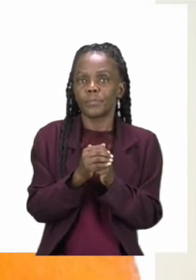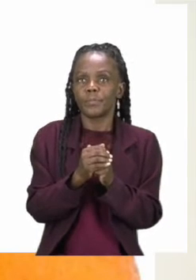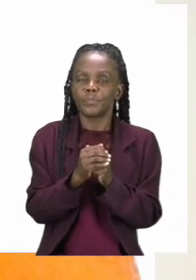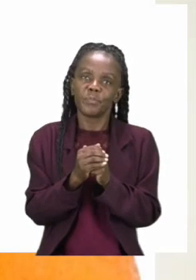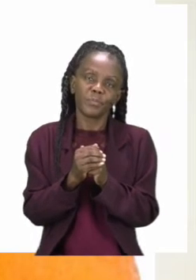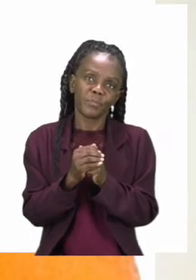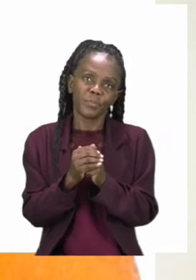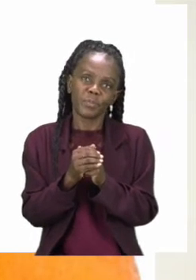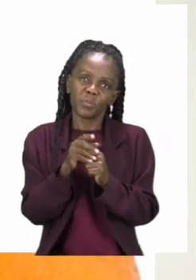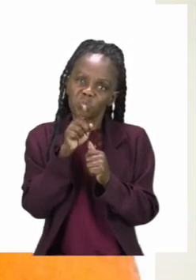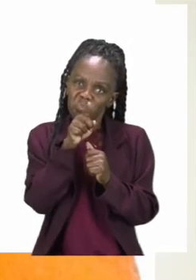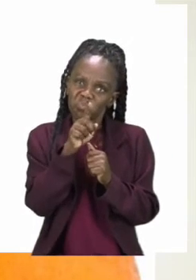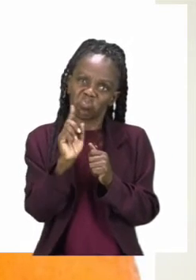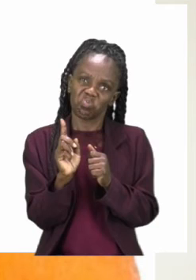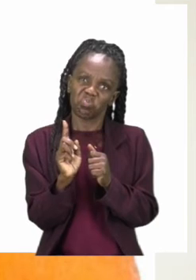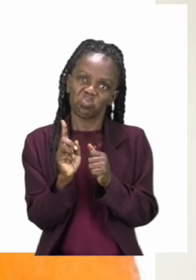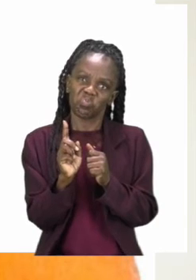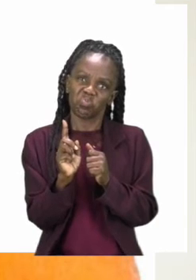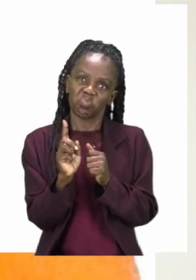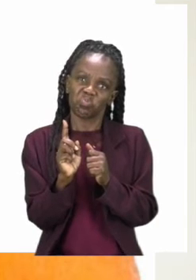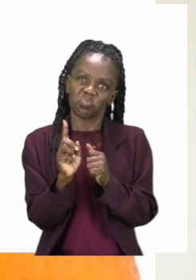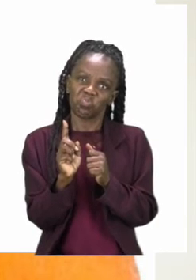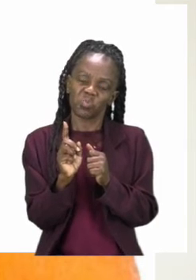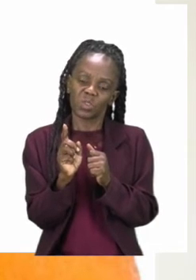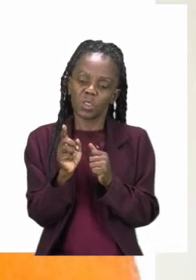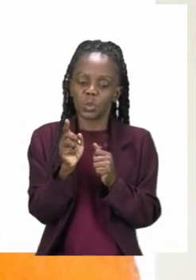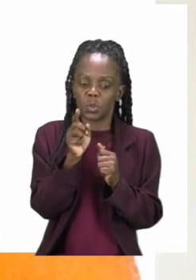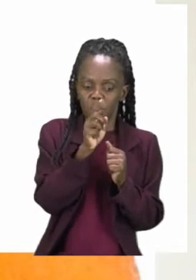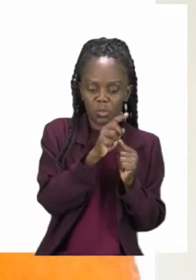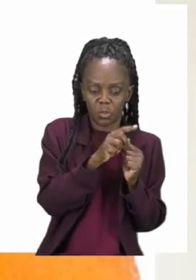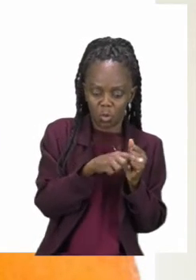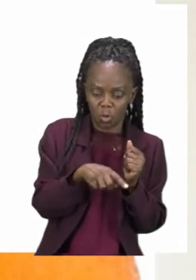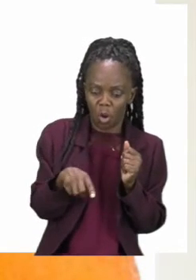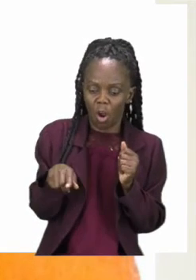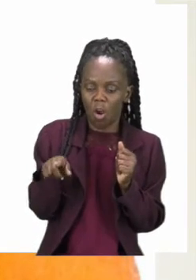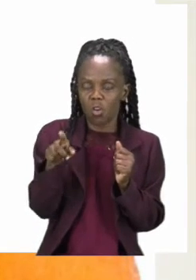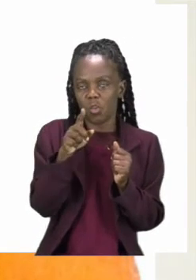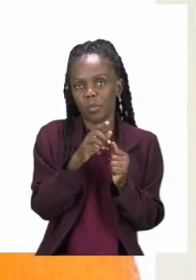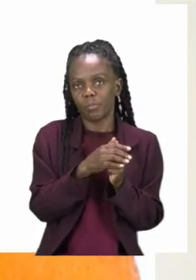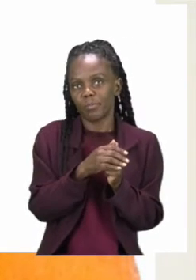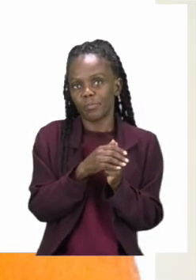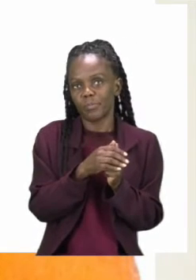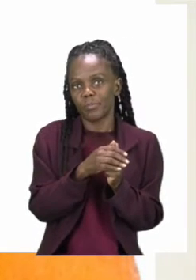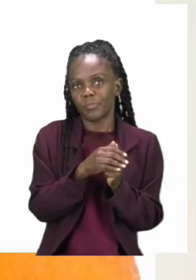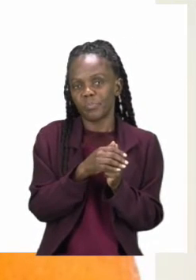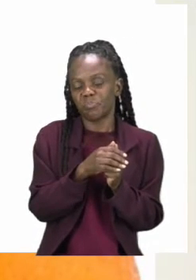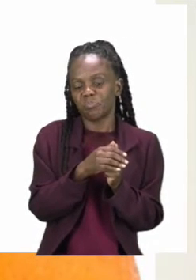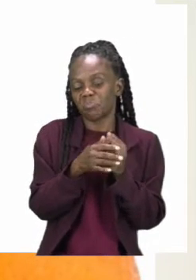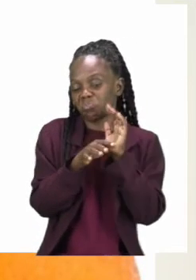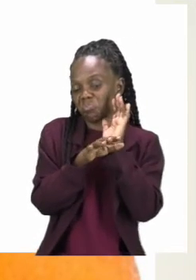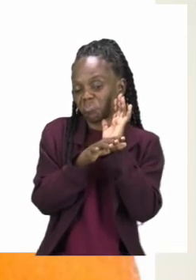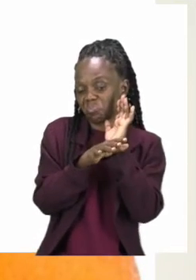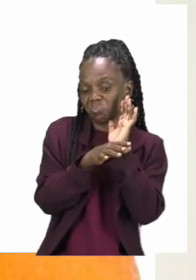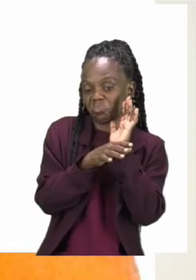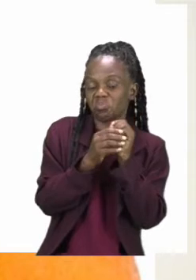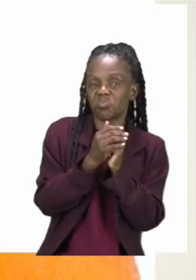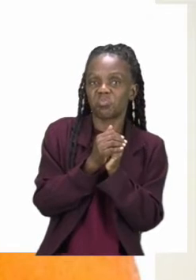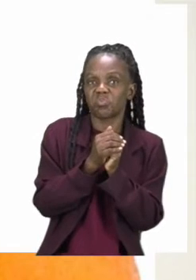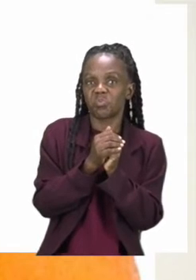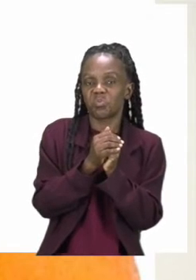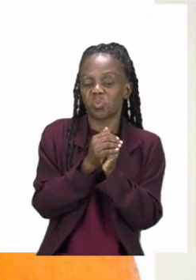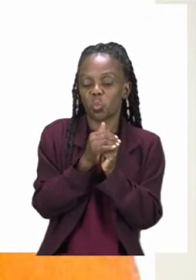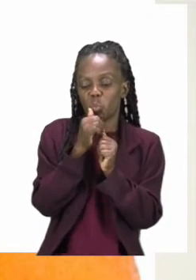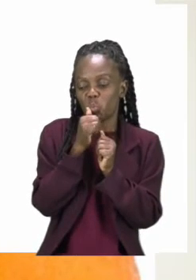what is that? It's round, it looks like a fruit, and it looks